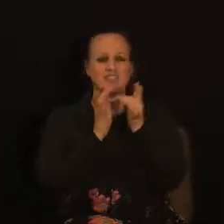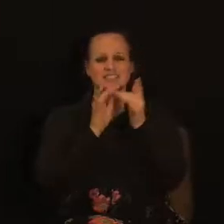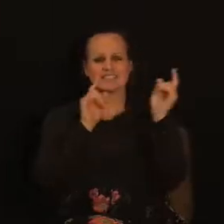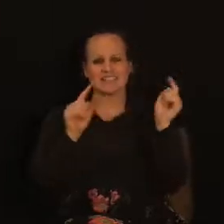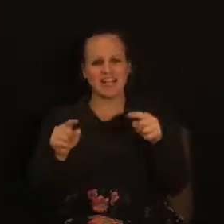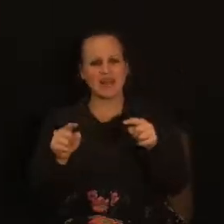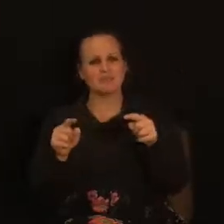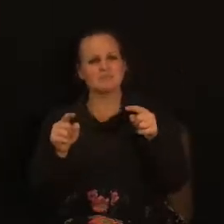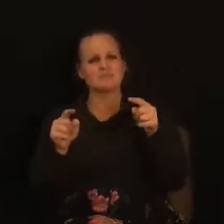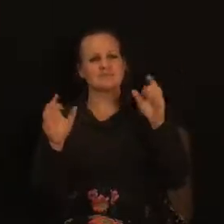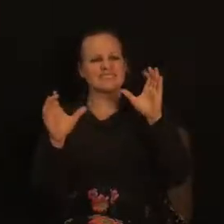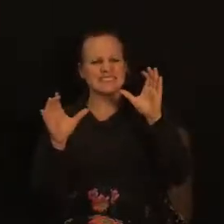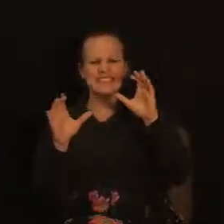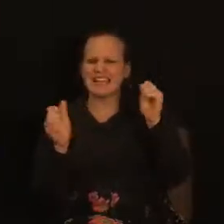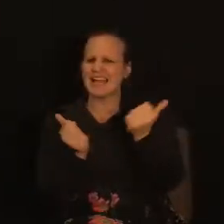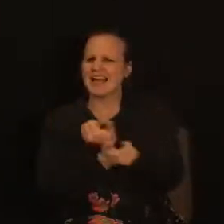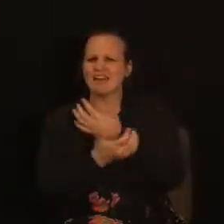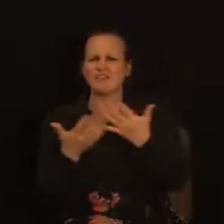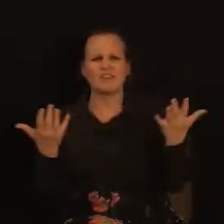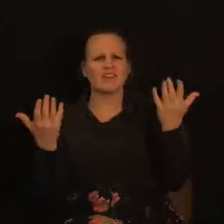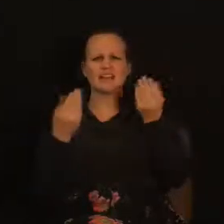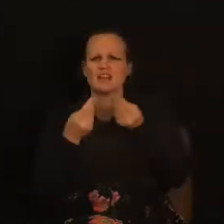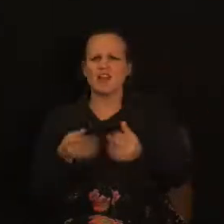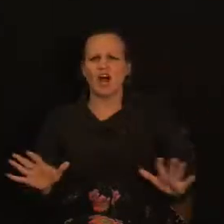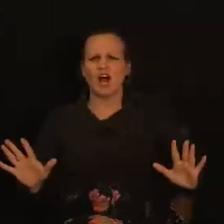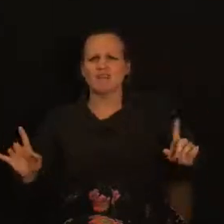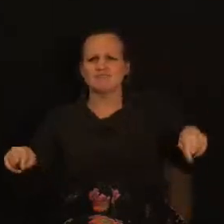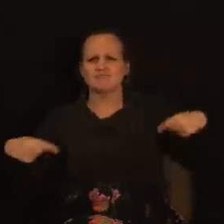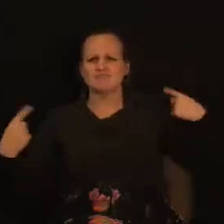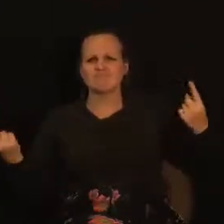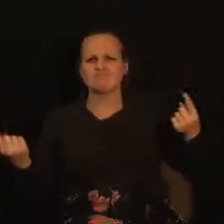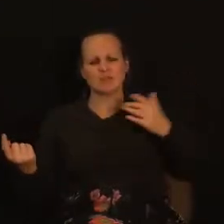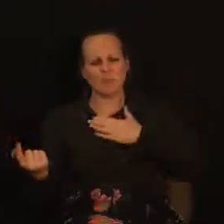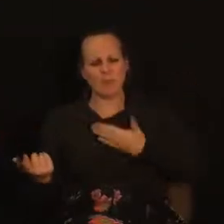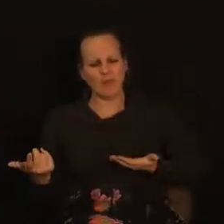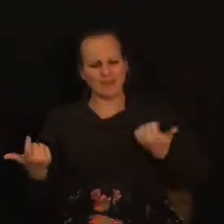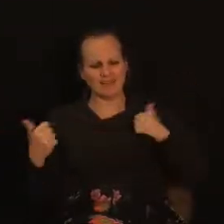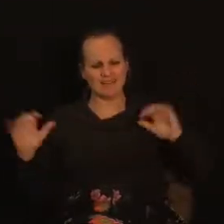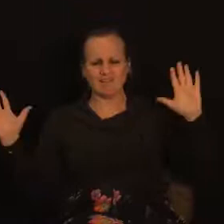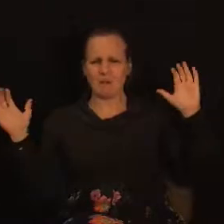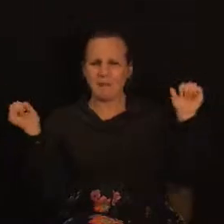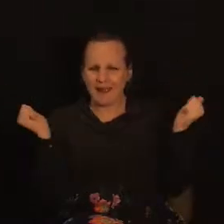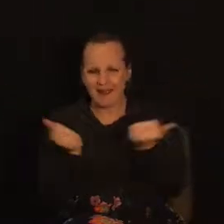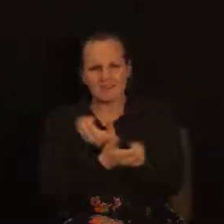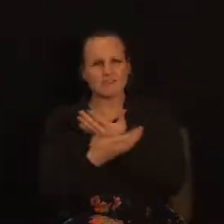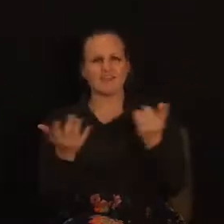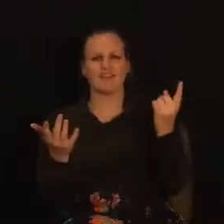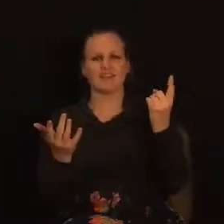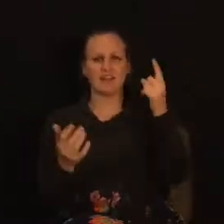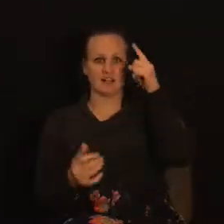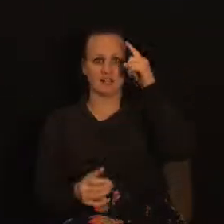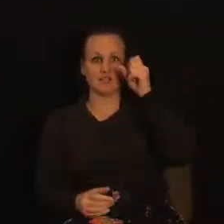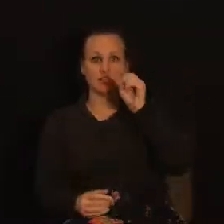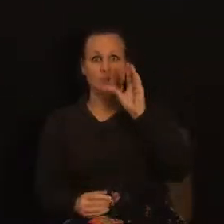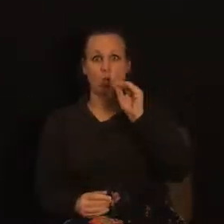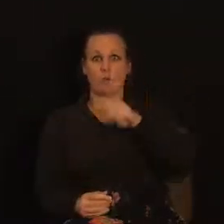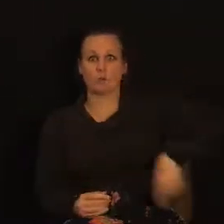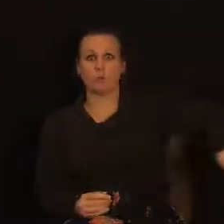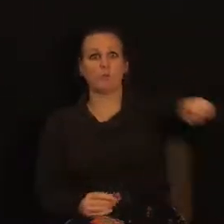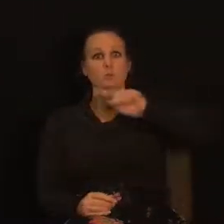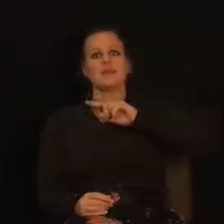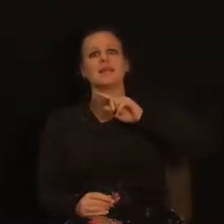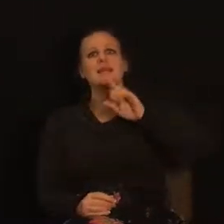lost. Like, he's the one who was willing to pay everything in order that we would be